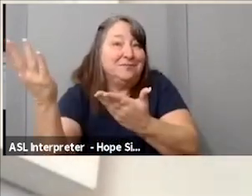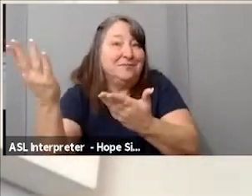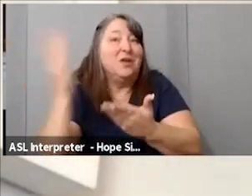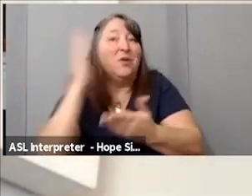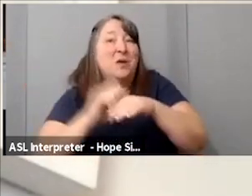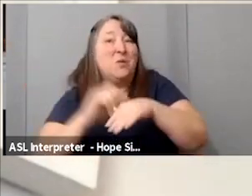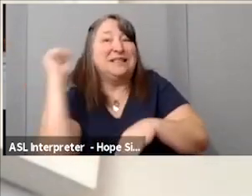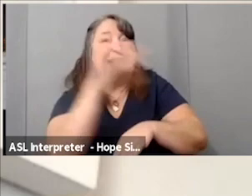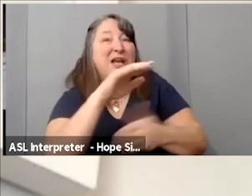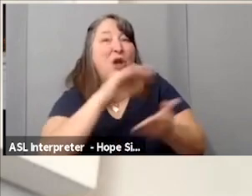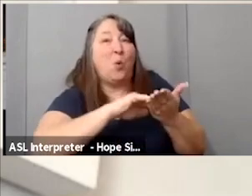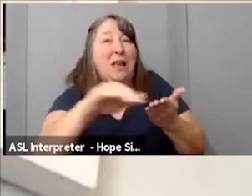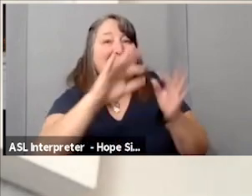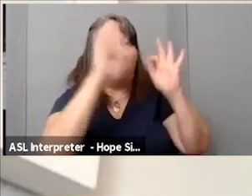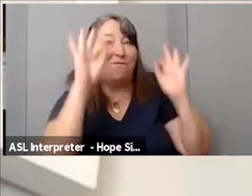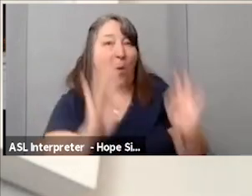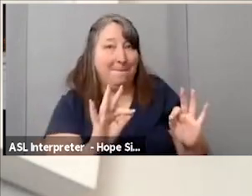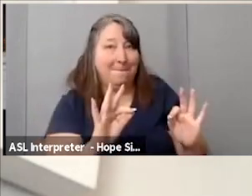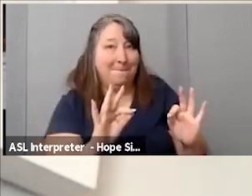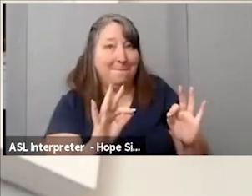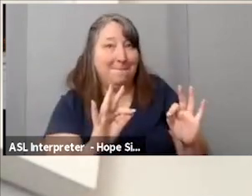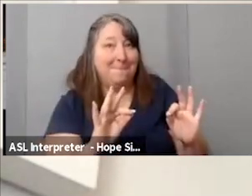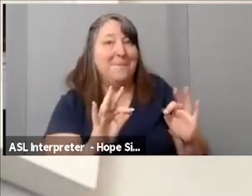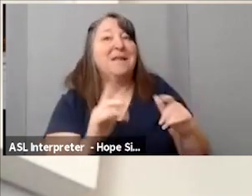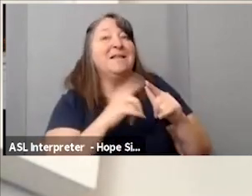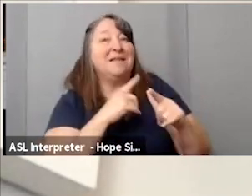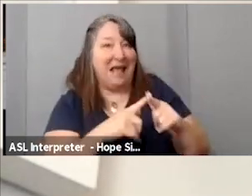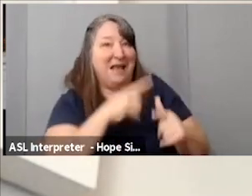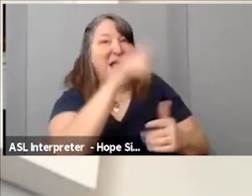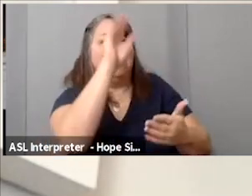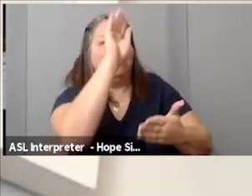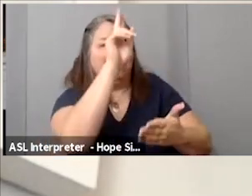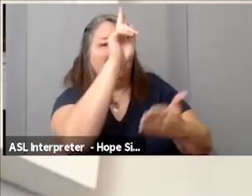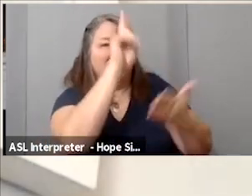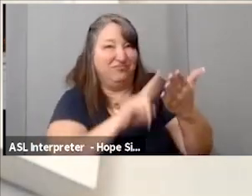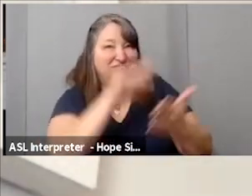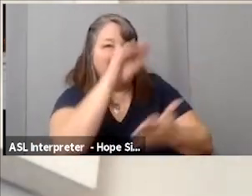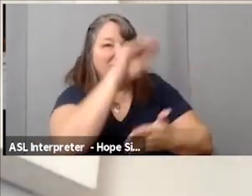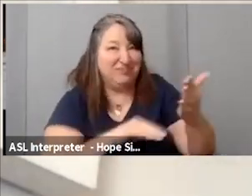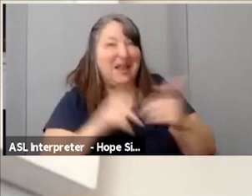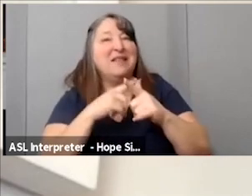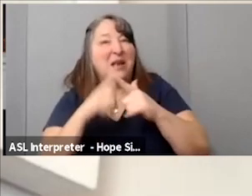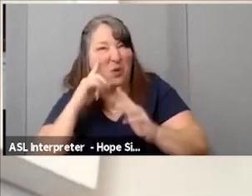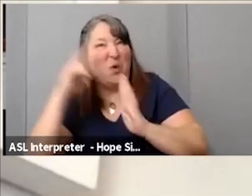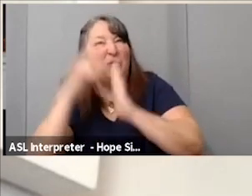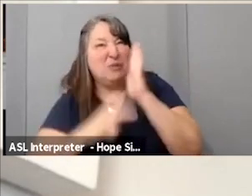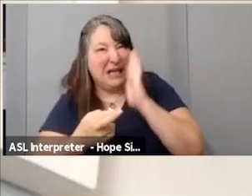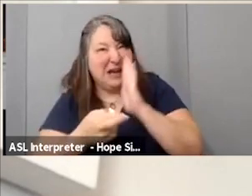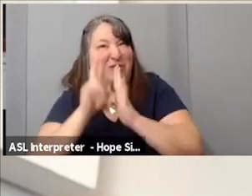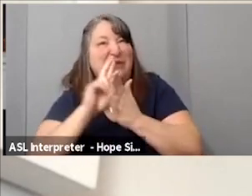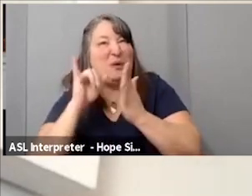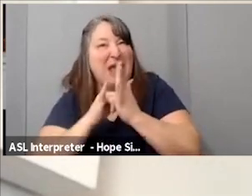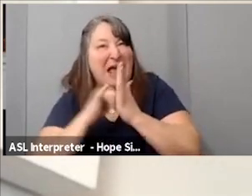release form so that then we can read and review that. And if we like it and we're